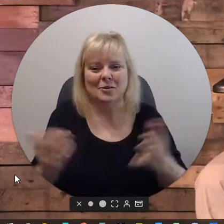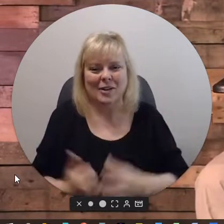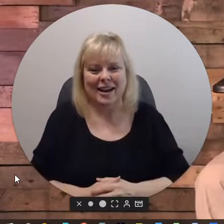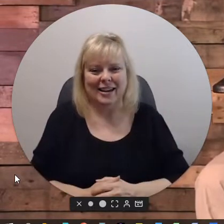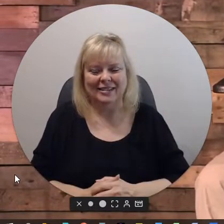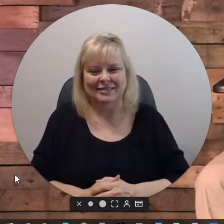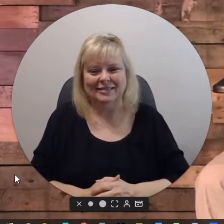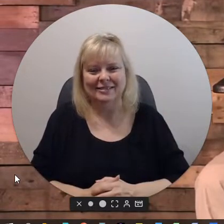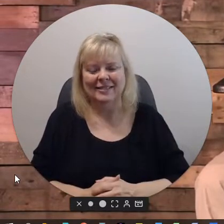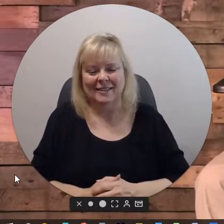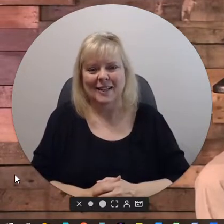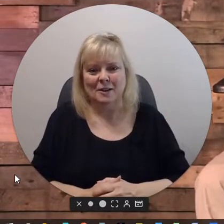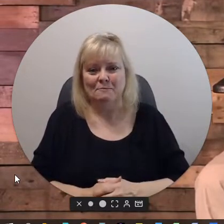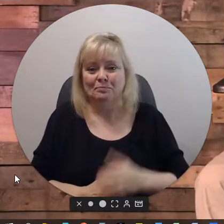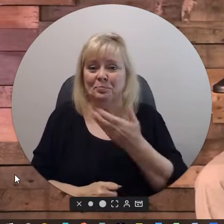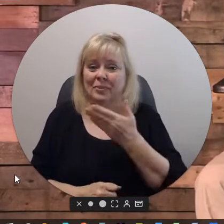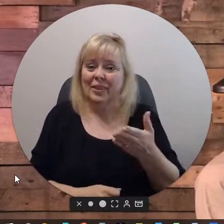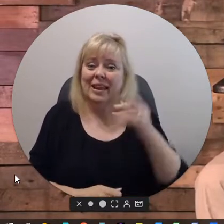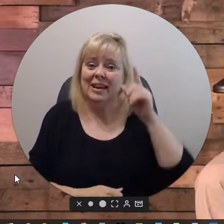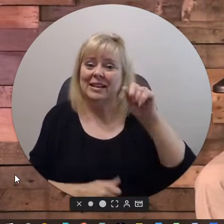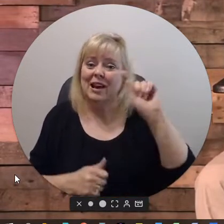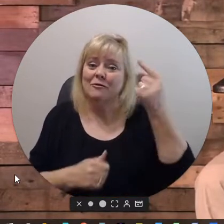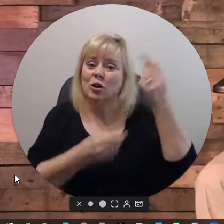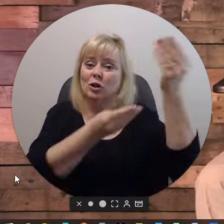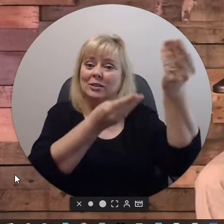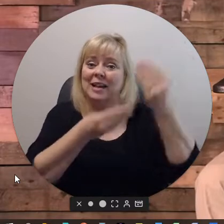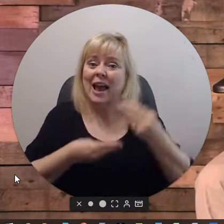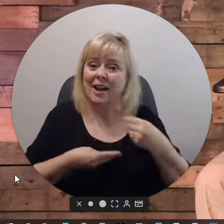things that God first gave to us.